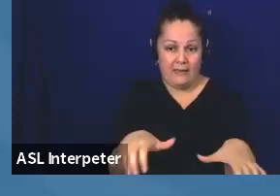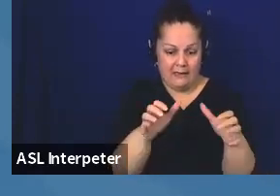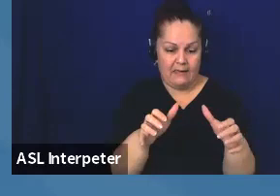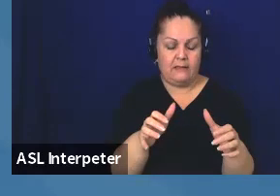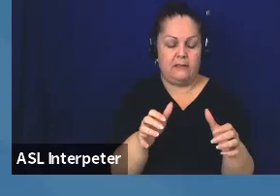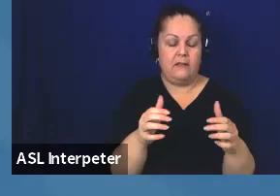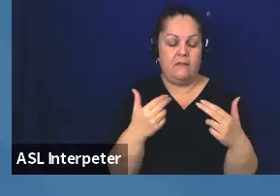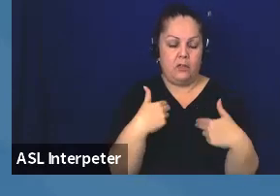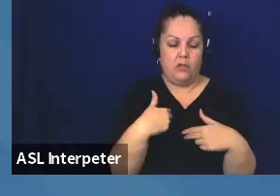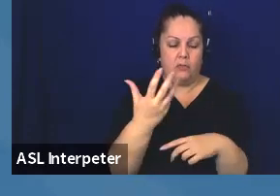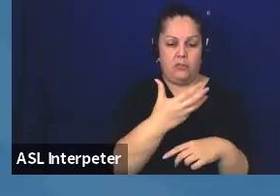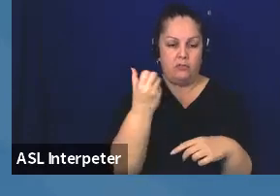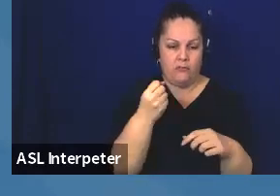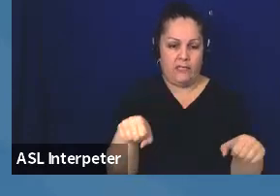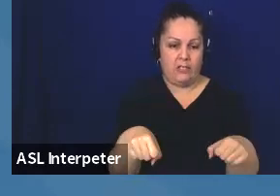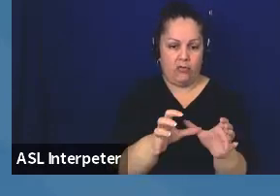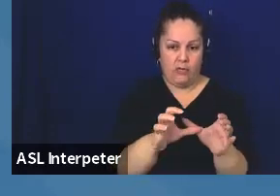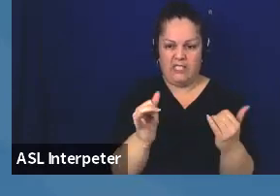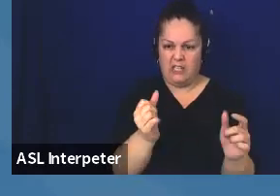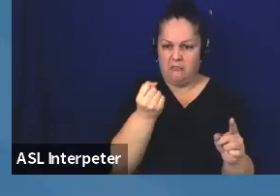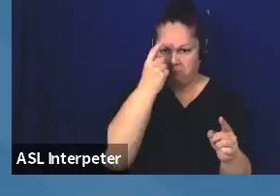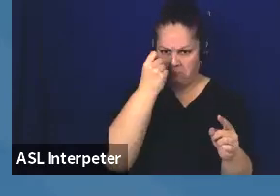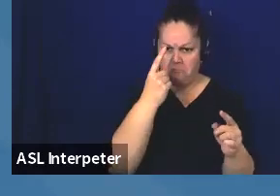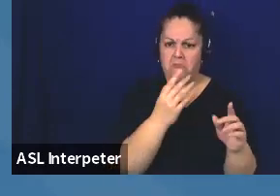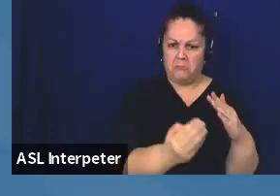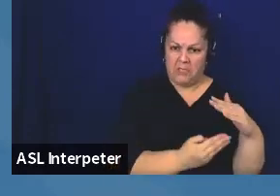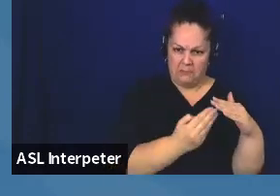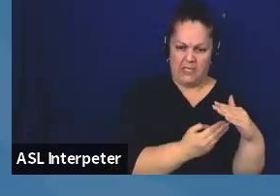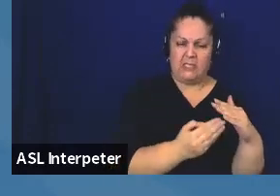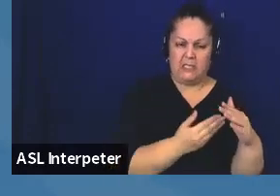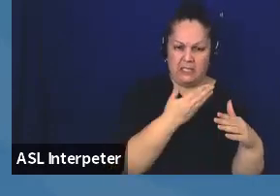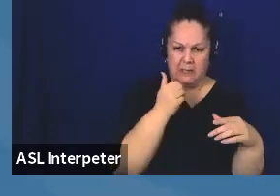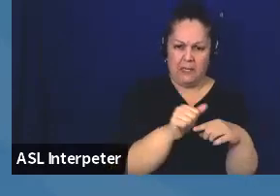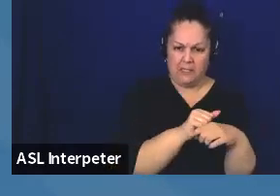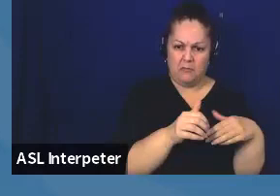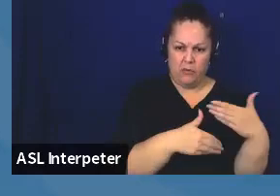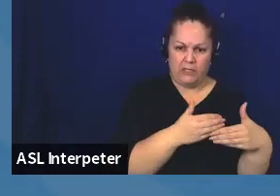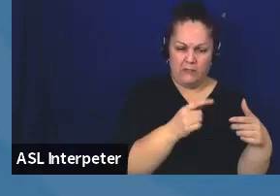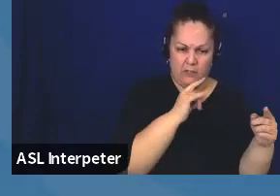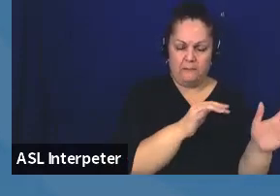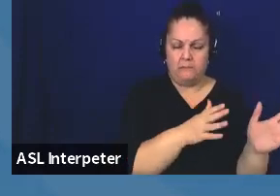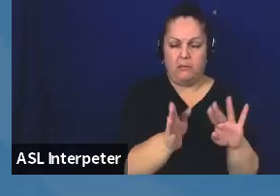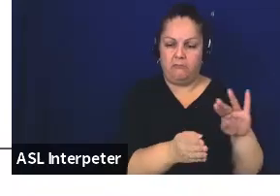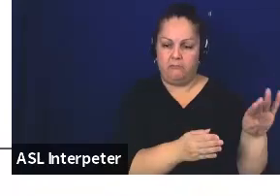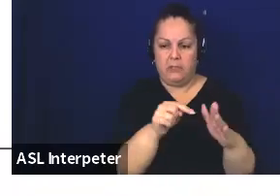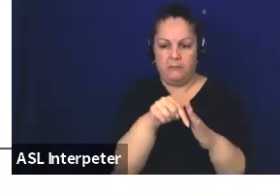crises, now that we understand the fundamentals and best practices for that trauma-informed response.